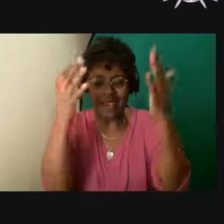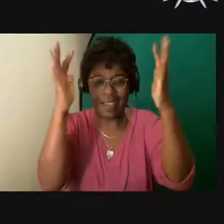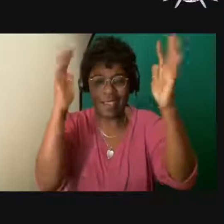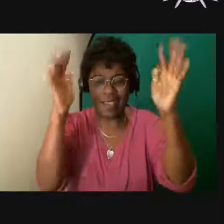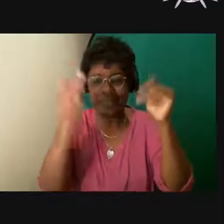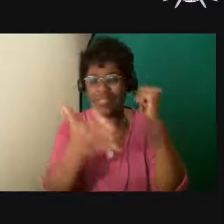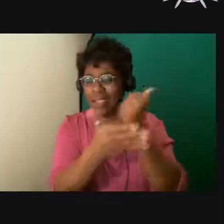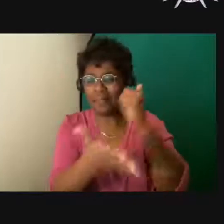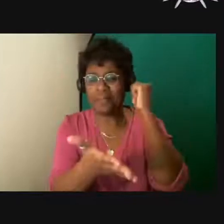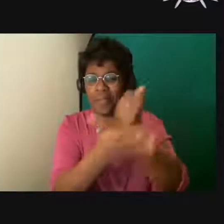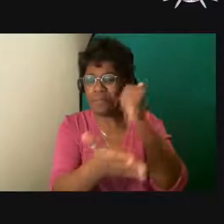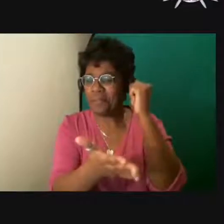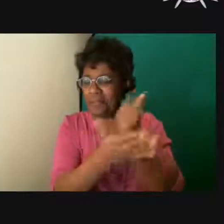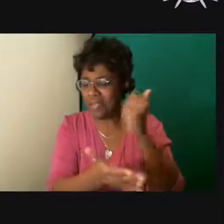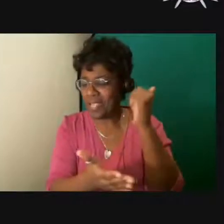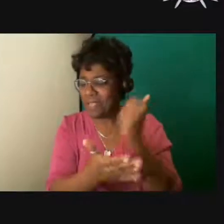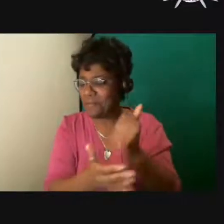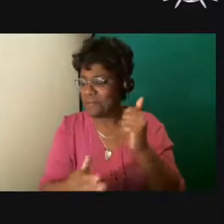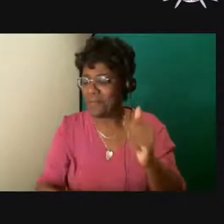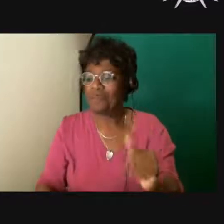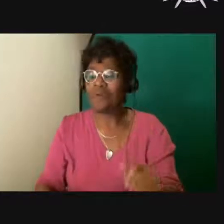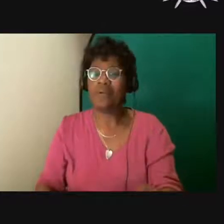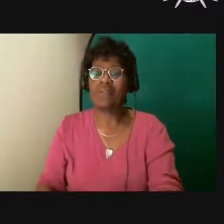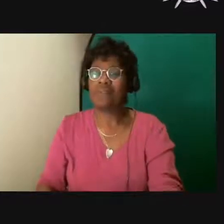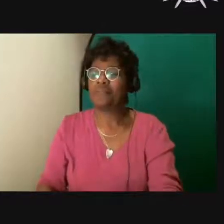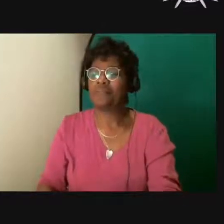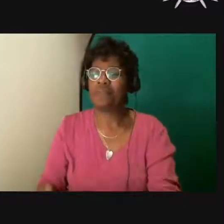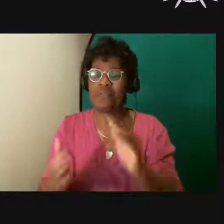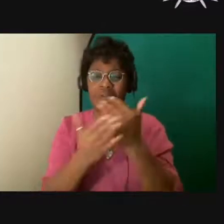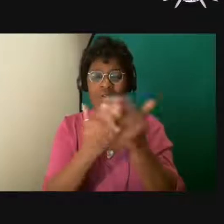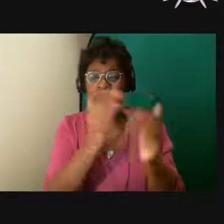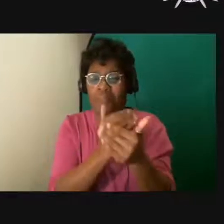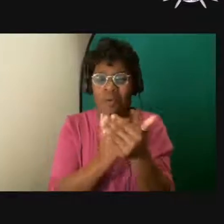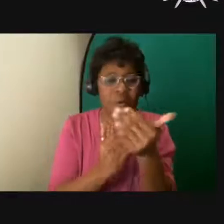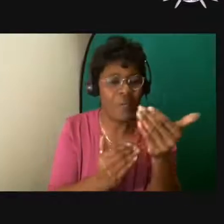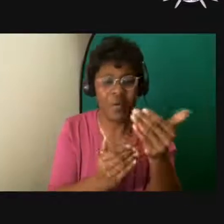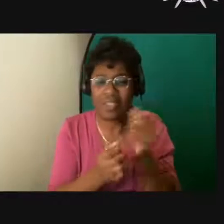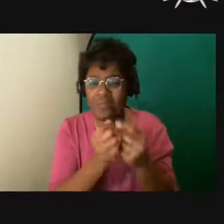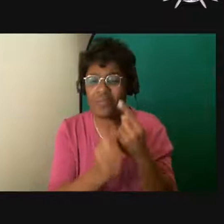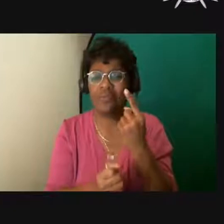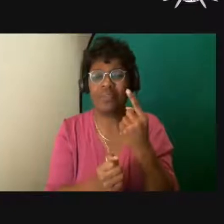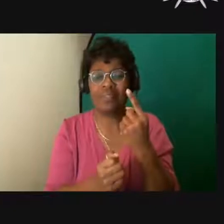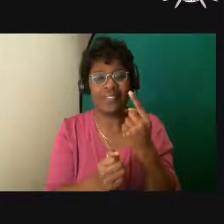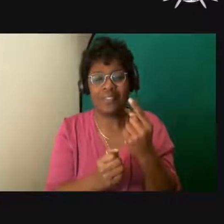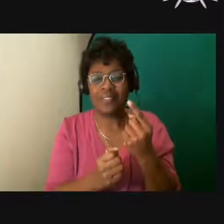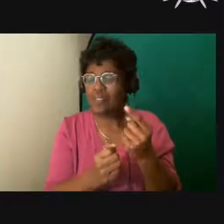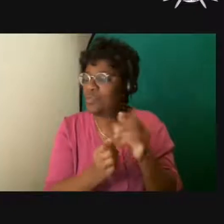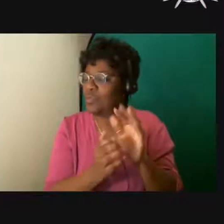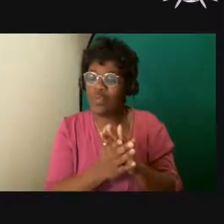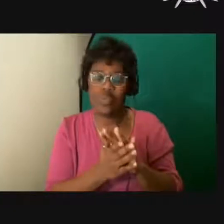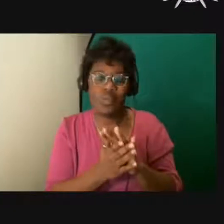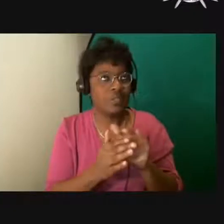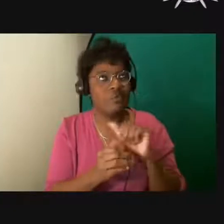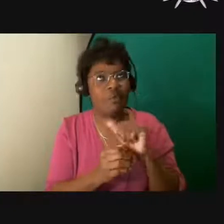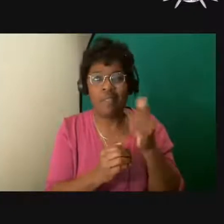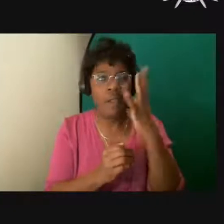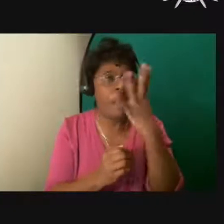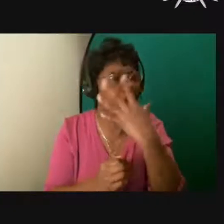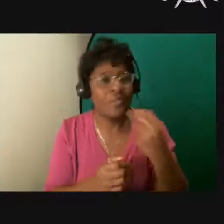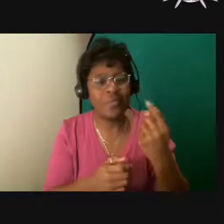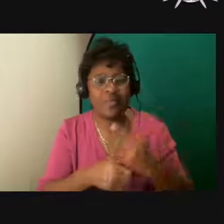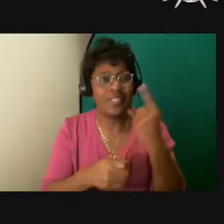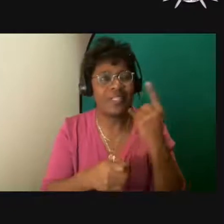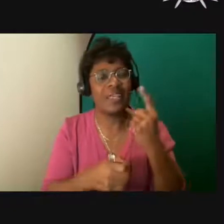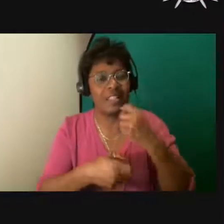Amen. Amen. Good morning, everybody. Good morning, everybody. It's indeed another beautiful day that the Lord